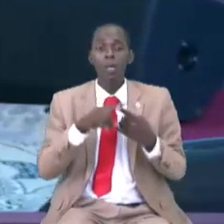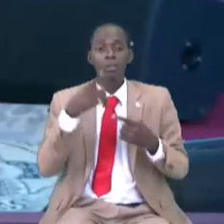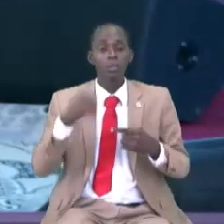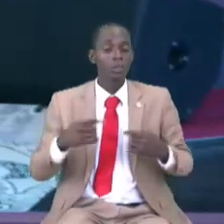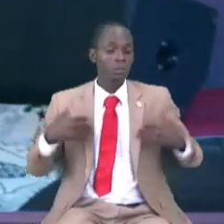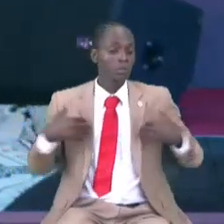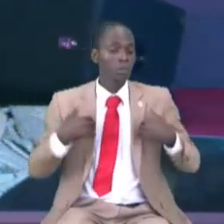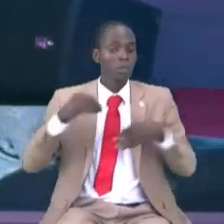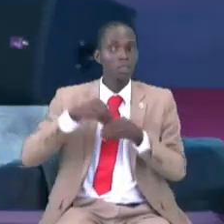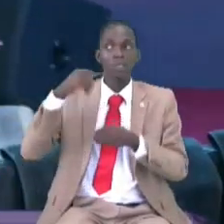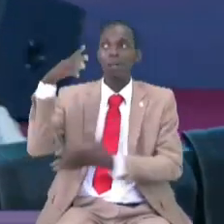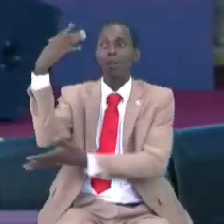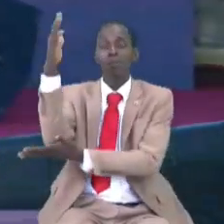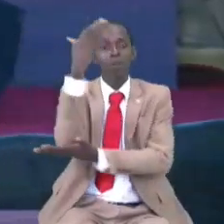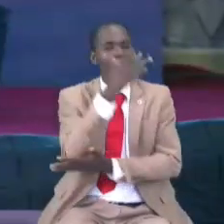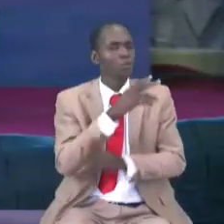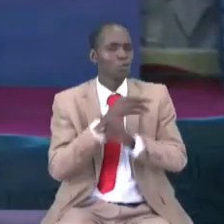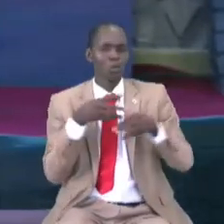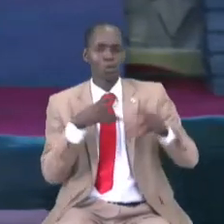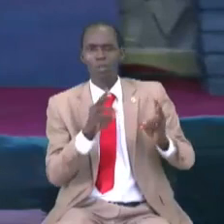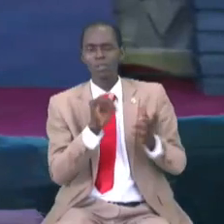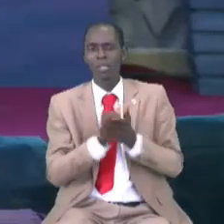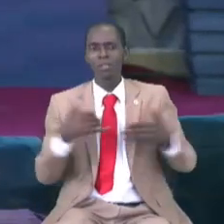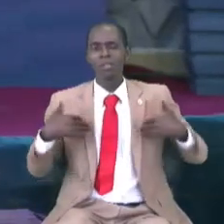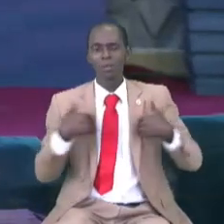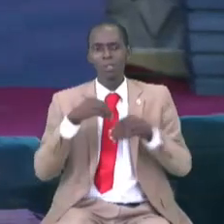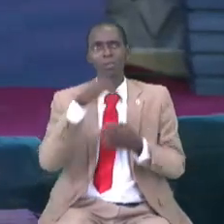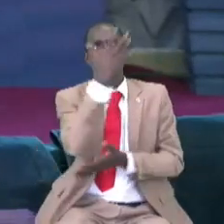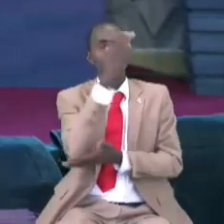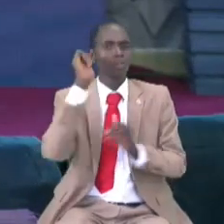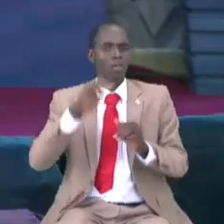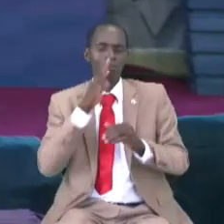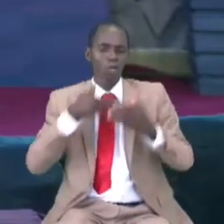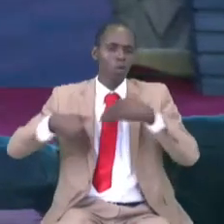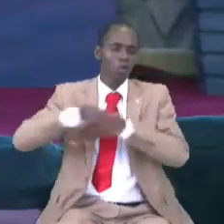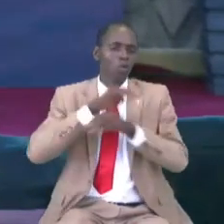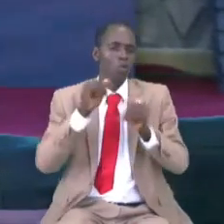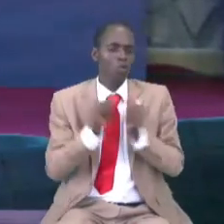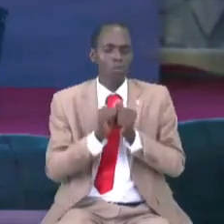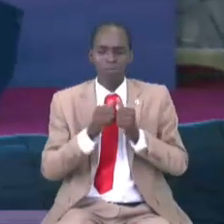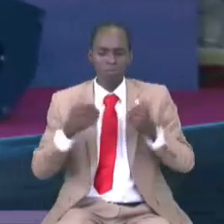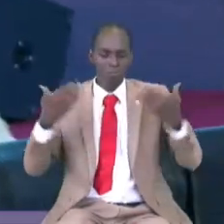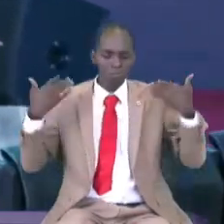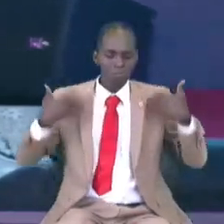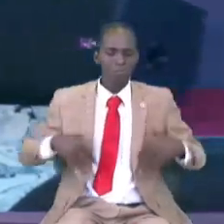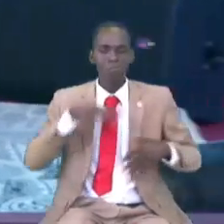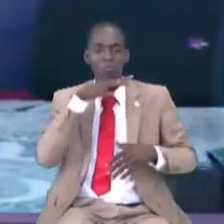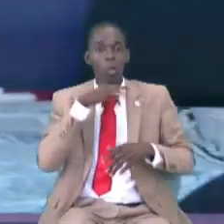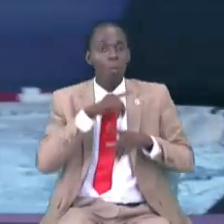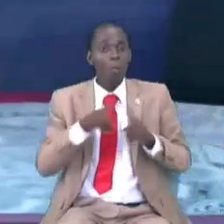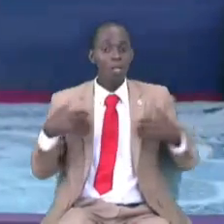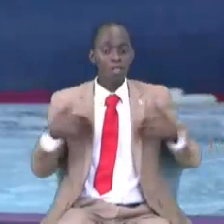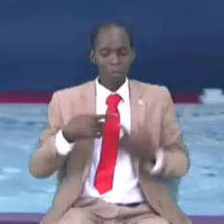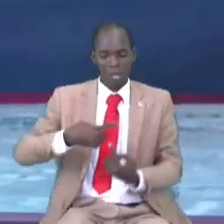sackcloth. The beasts living with them, they are pet dogs, they are pet cats, and